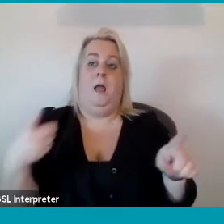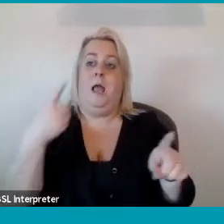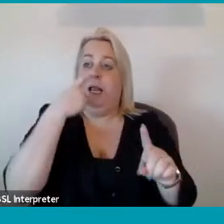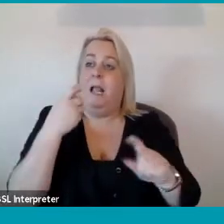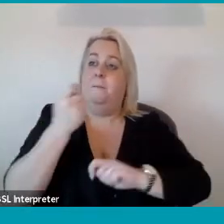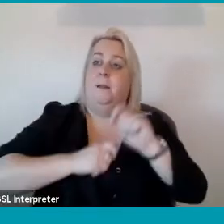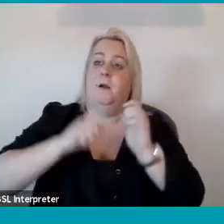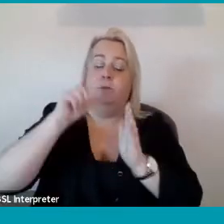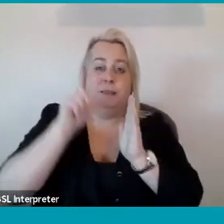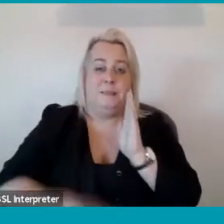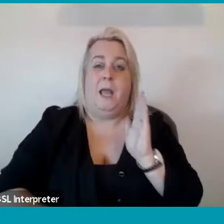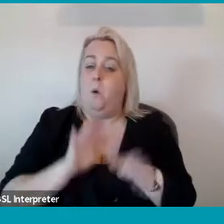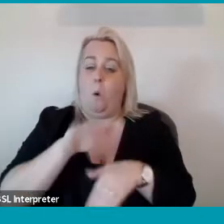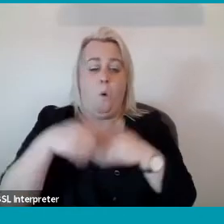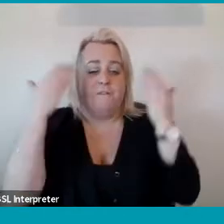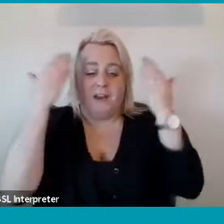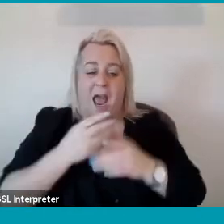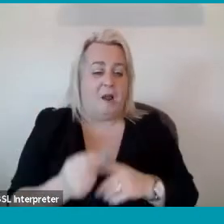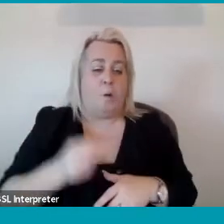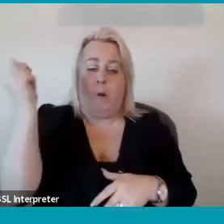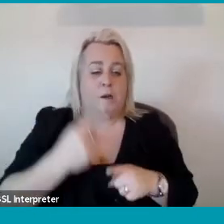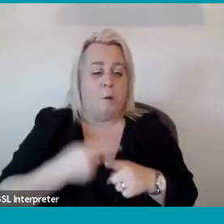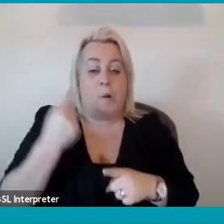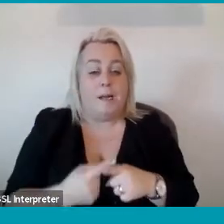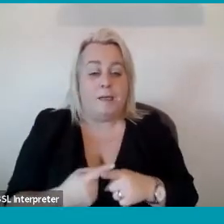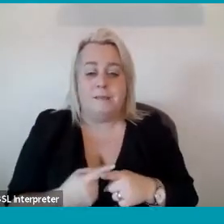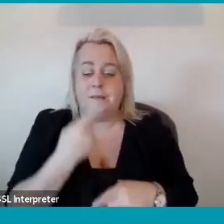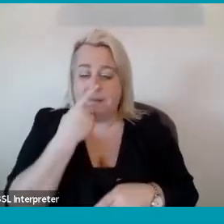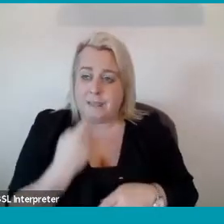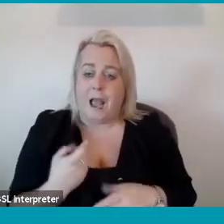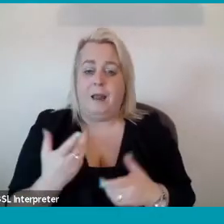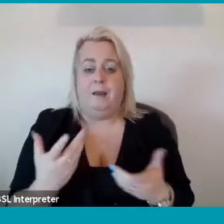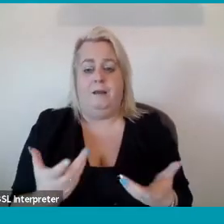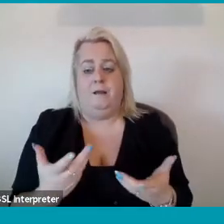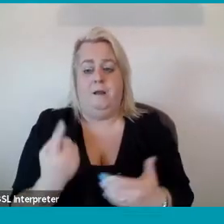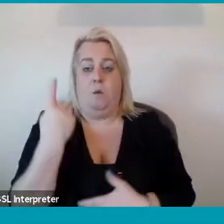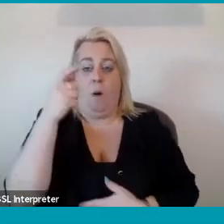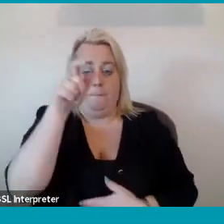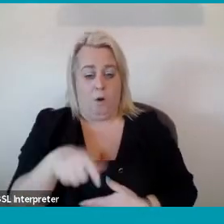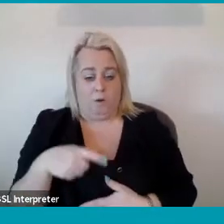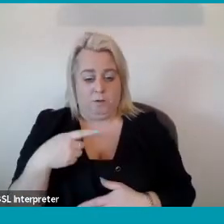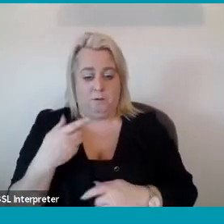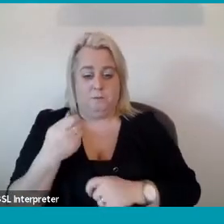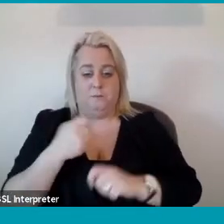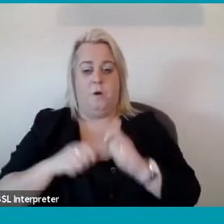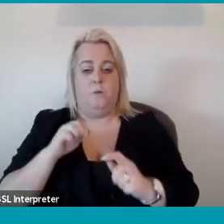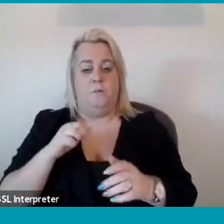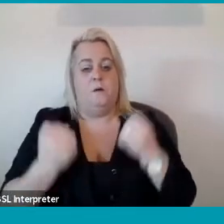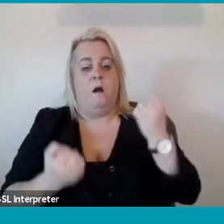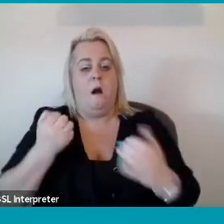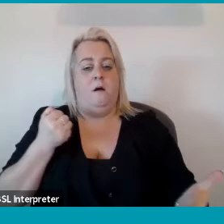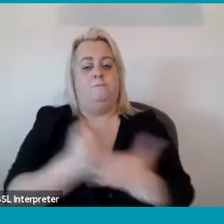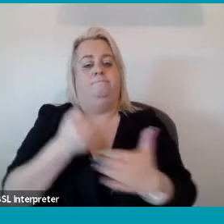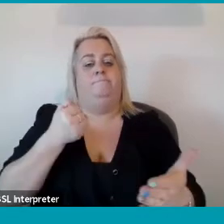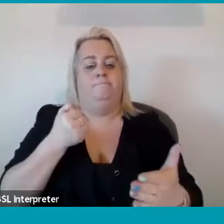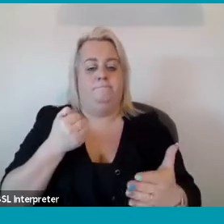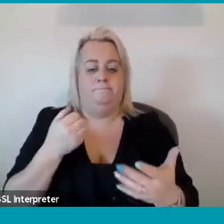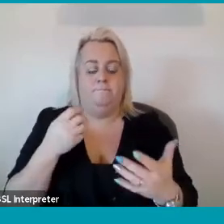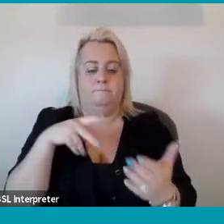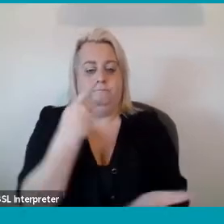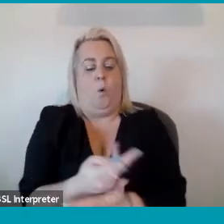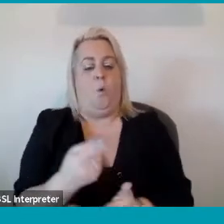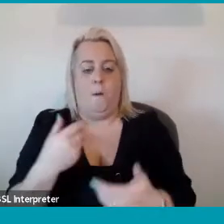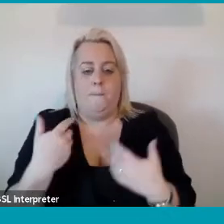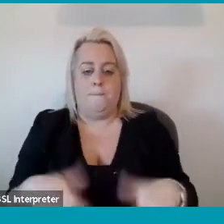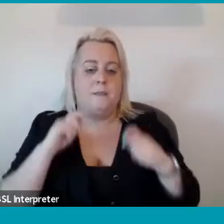who is a wheelchair user who had a car accident and broke his neck, and now uses a wheelchair and has some